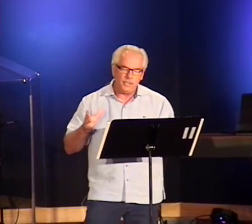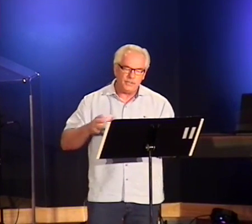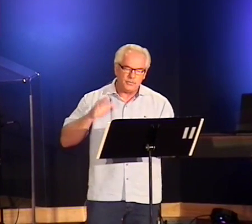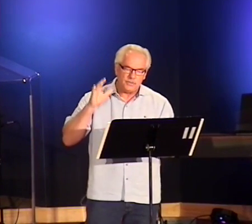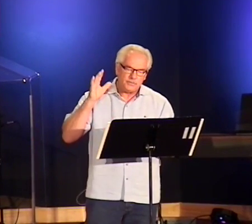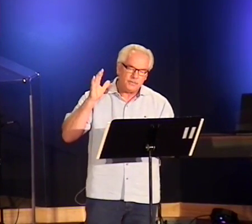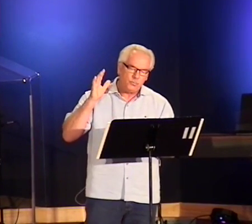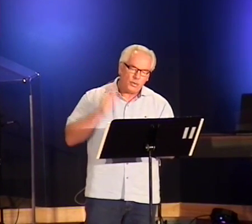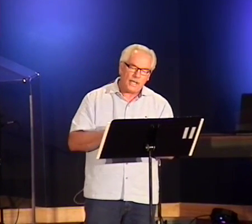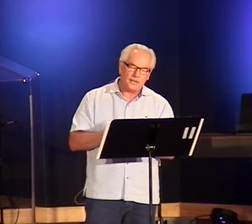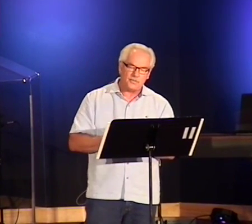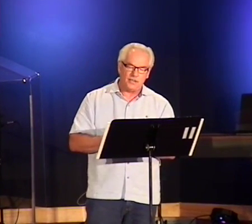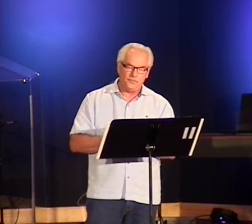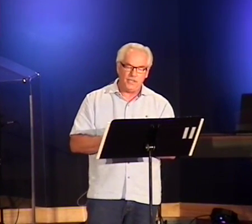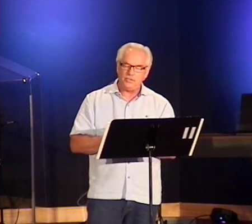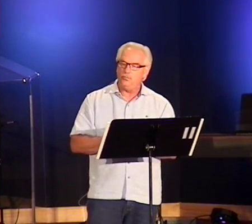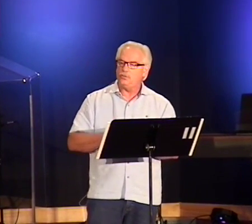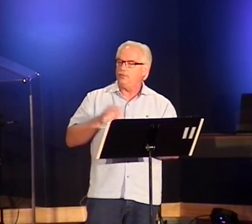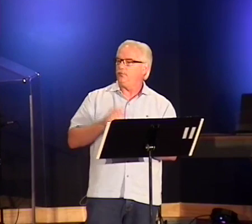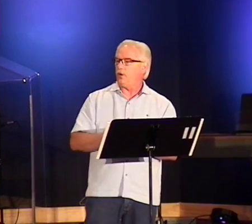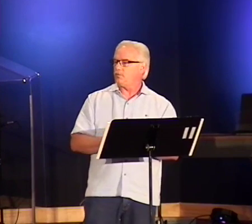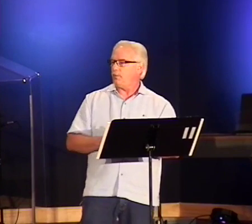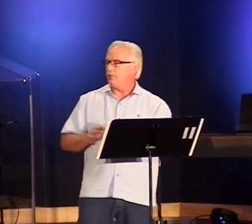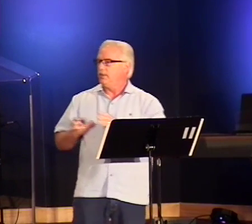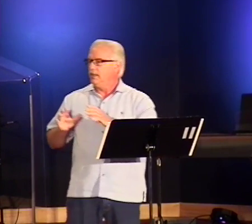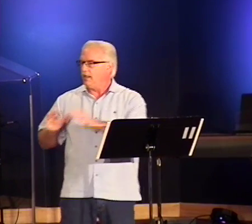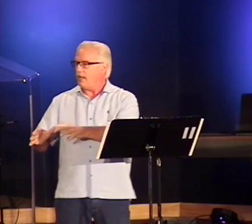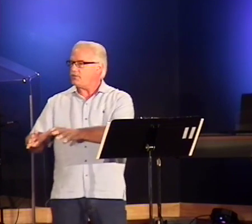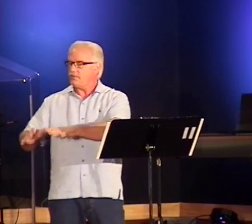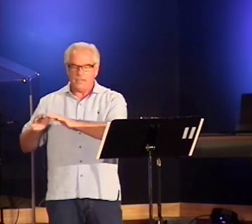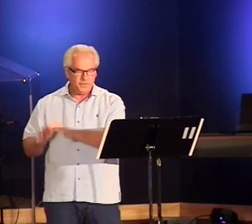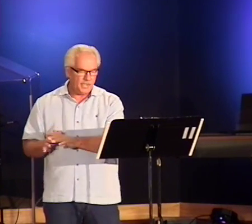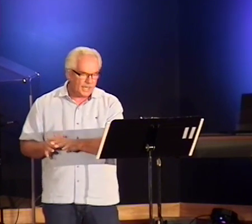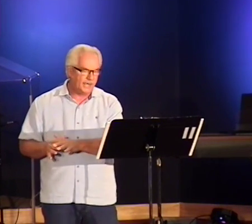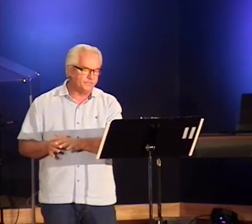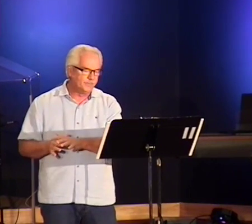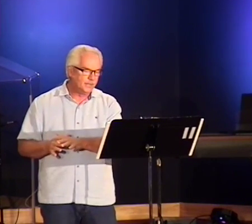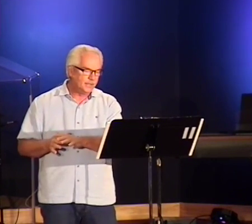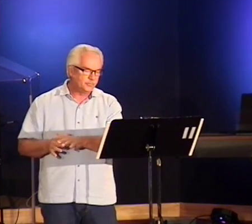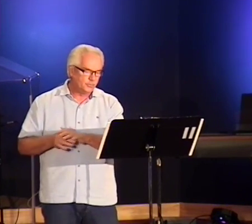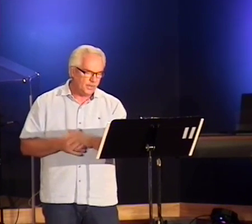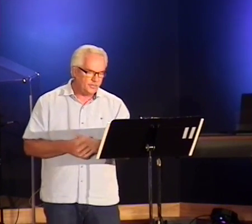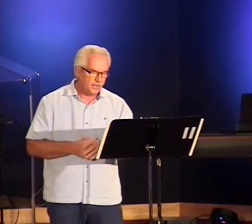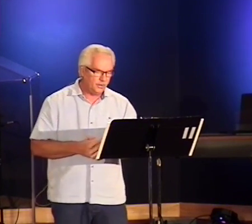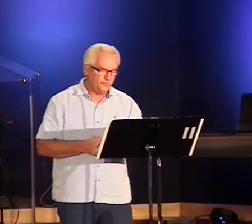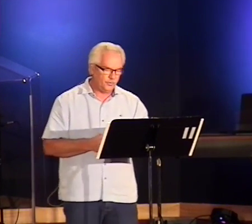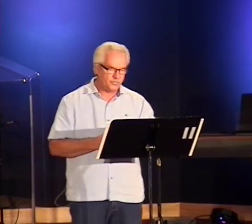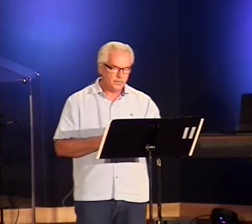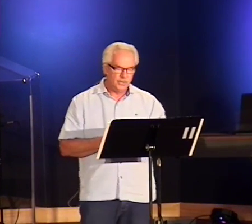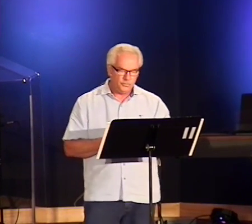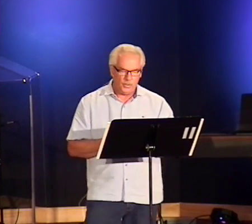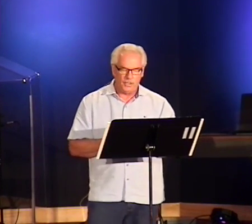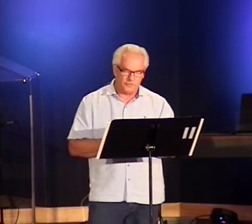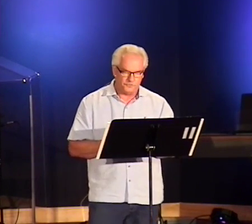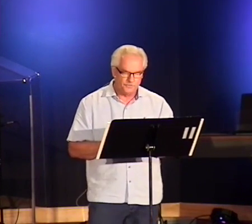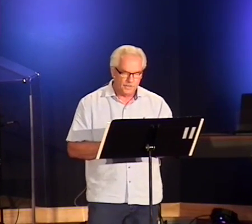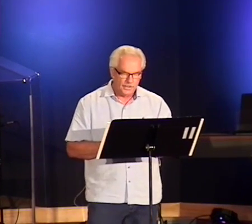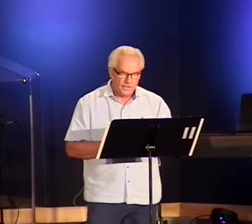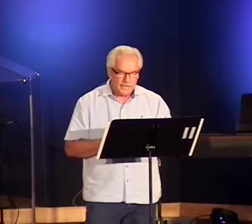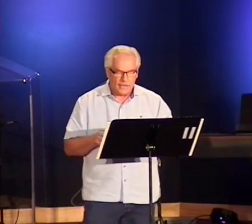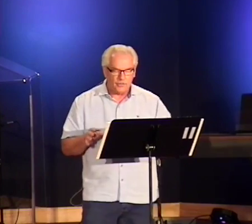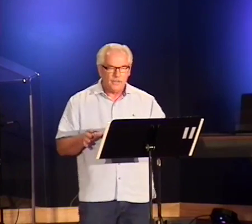make this morning is work out our salvation, which involves both us and God, as we read there in verse